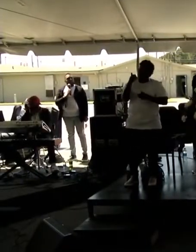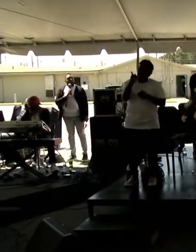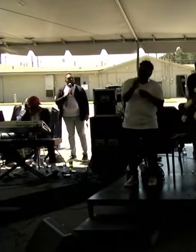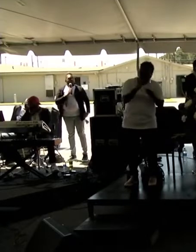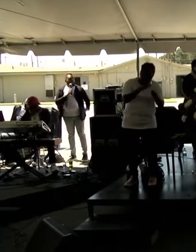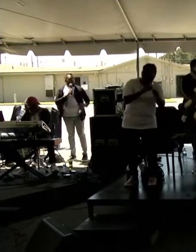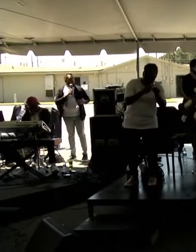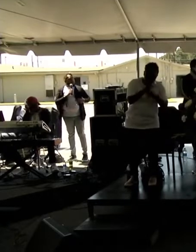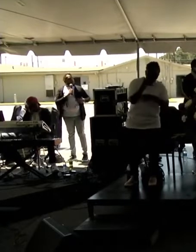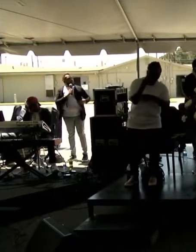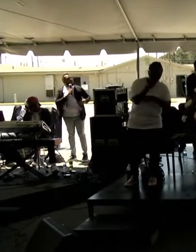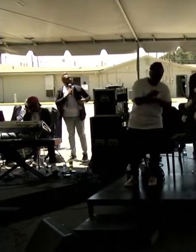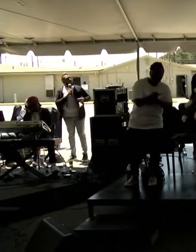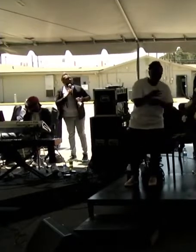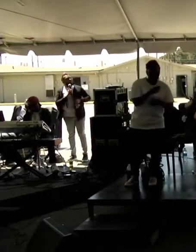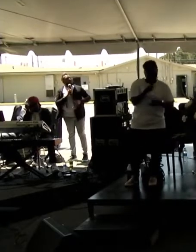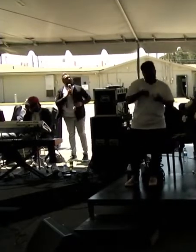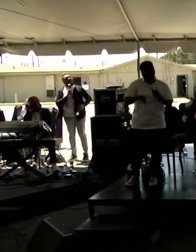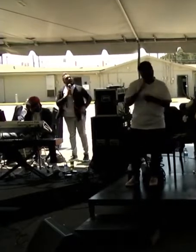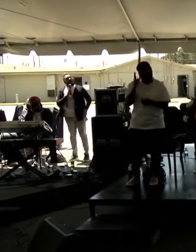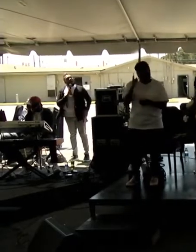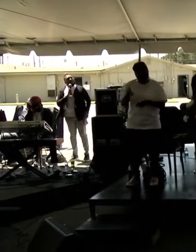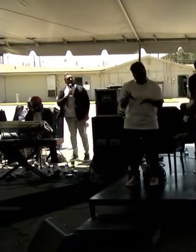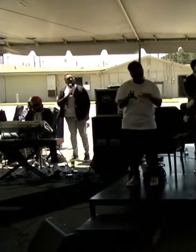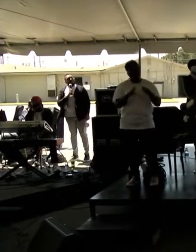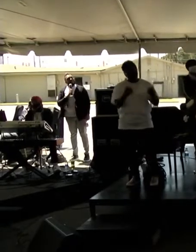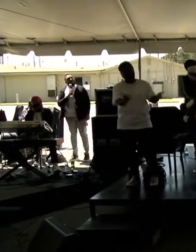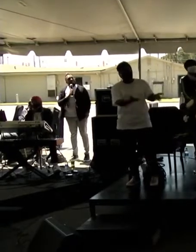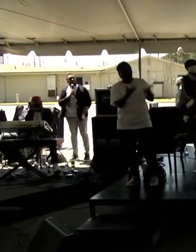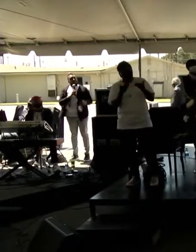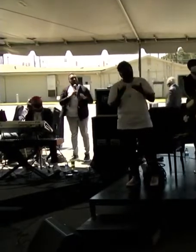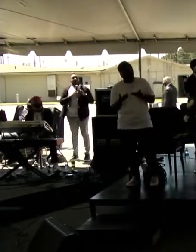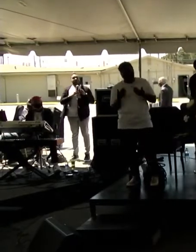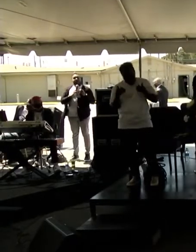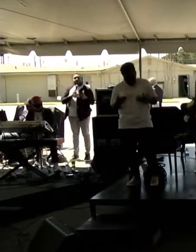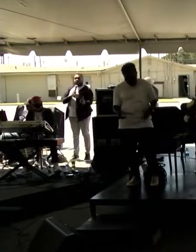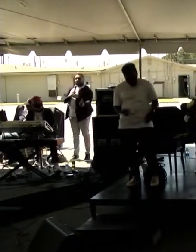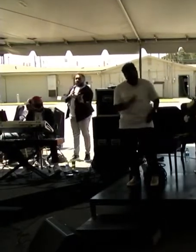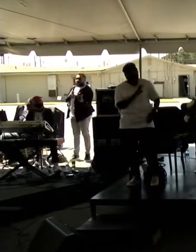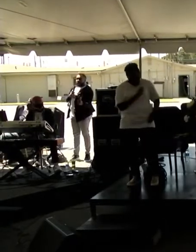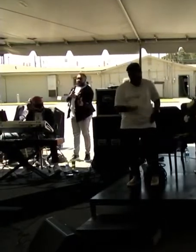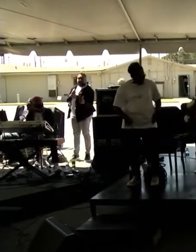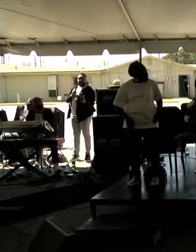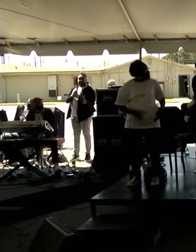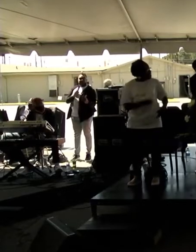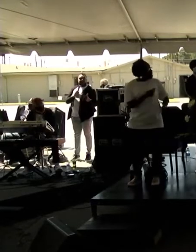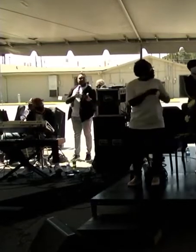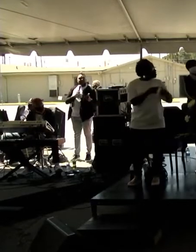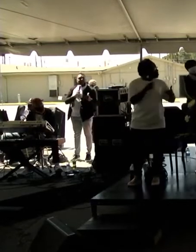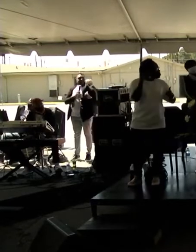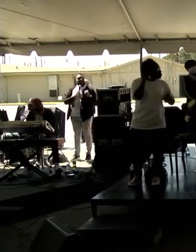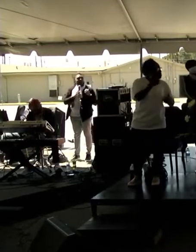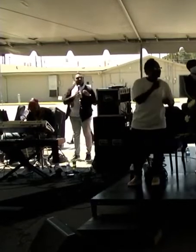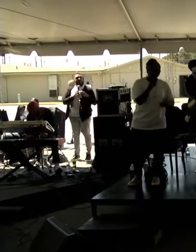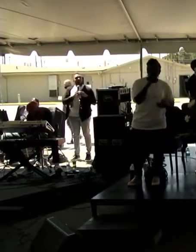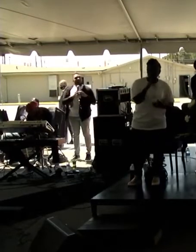more than glad to be able to welcome you to the body of Christ and pray with you. If you, let me say this real quick and we're going to go.